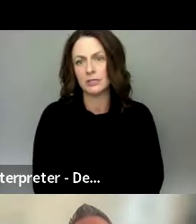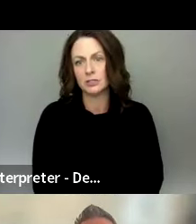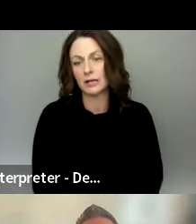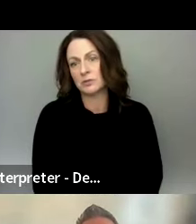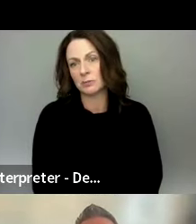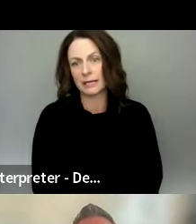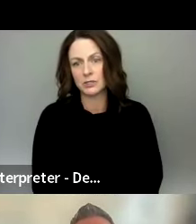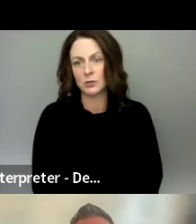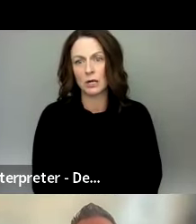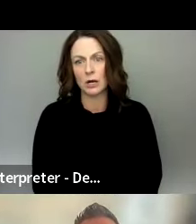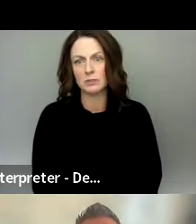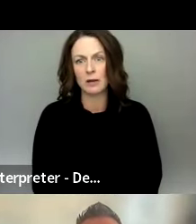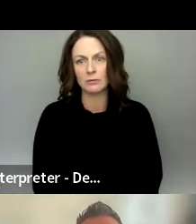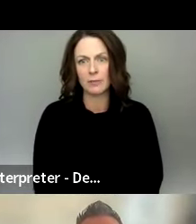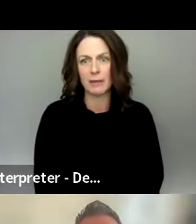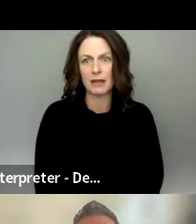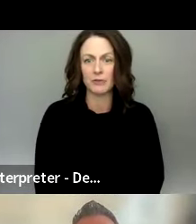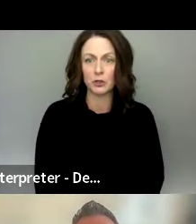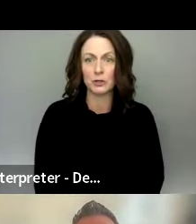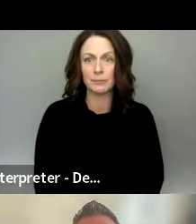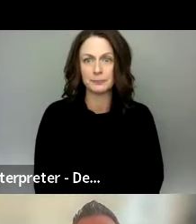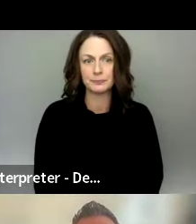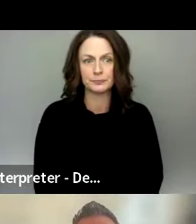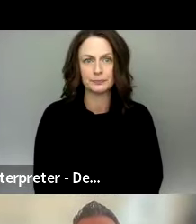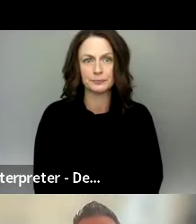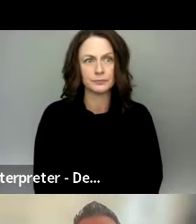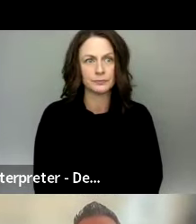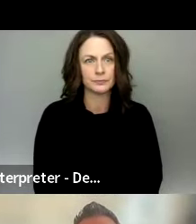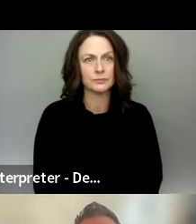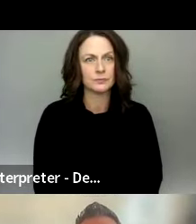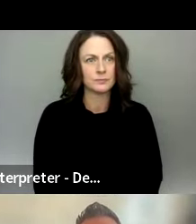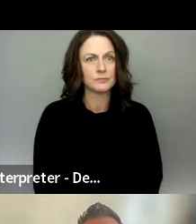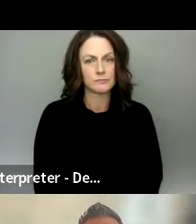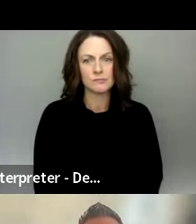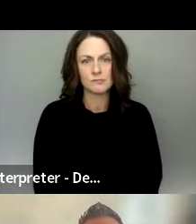might give you some money so you can go as well. They might pay for your trip.